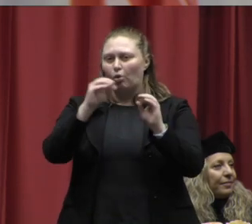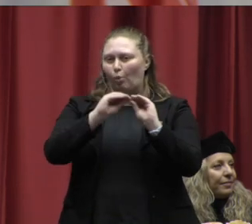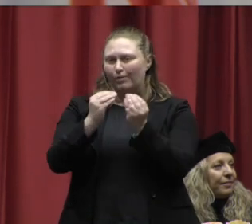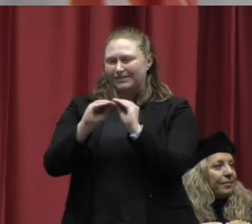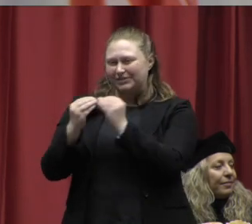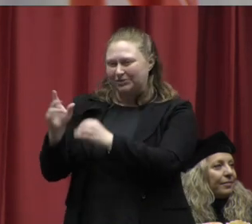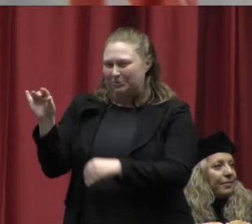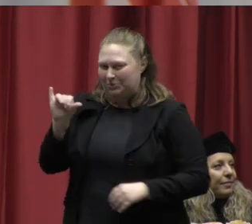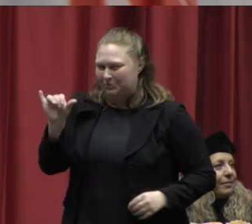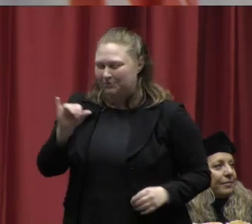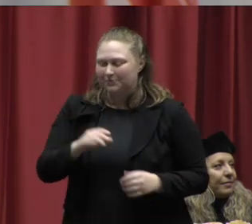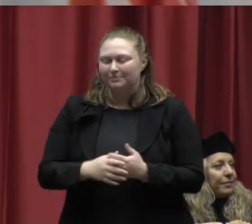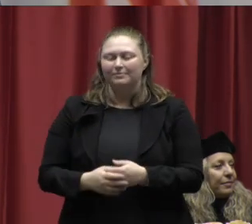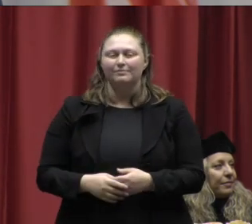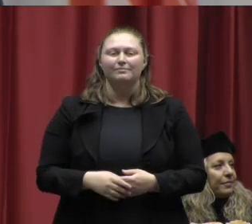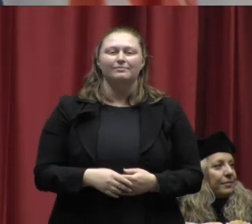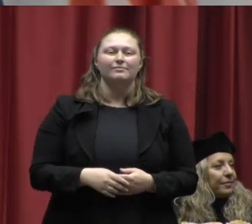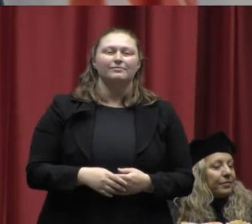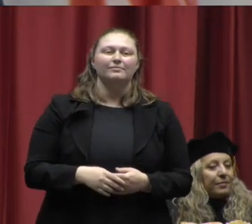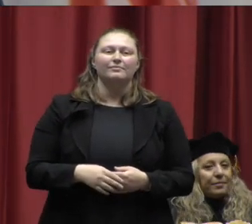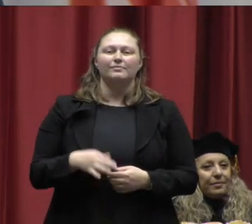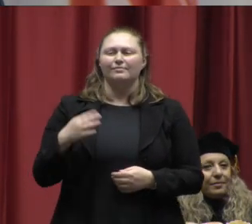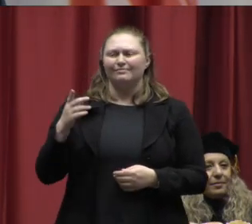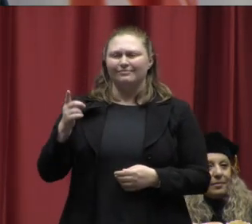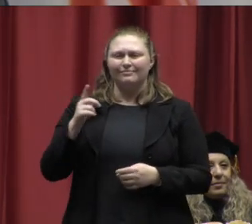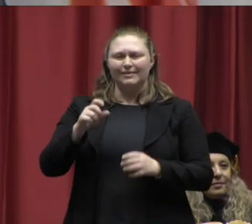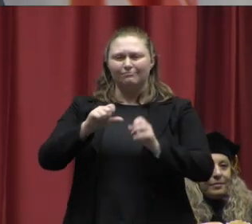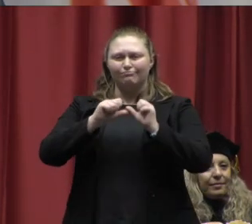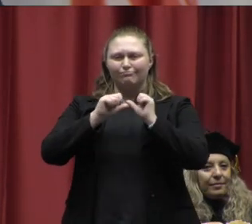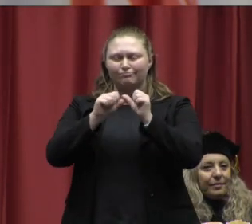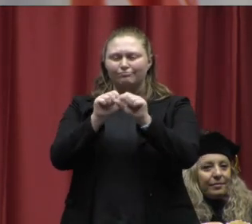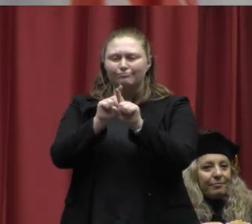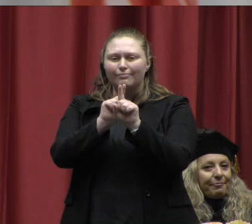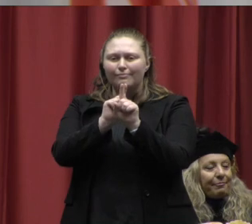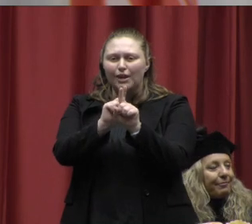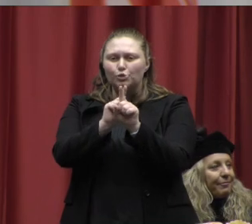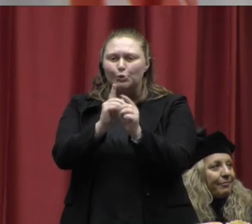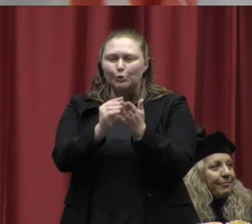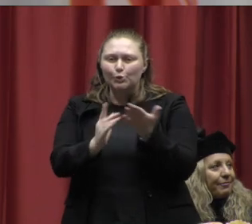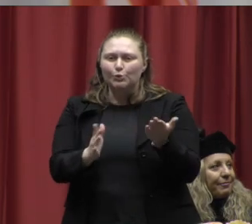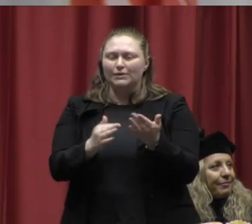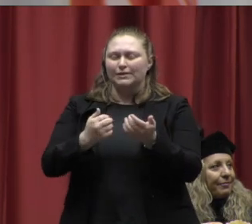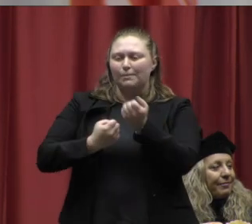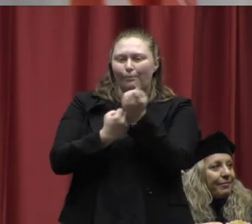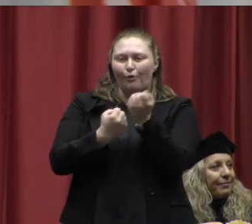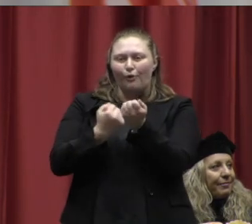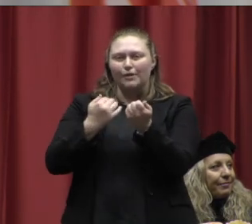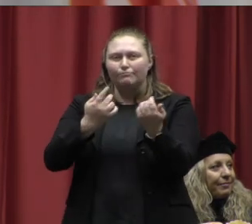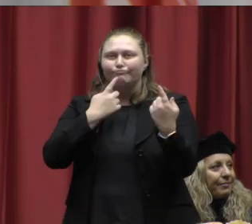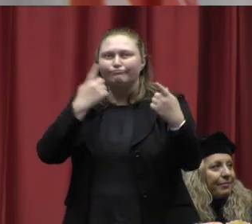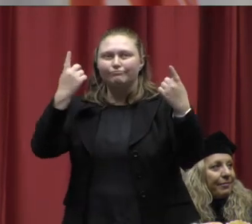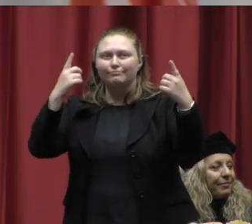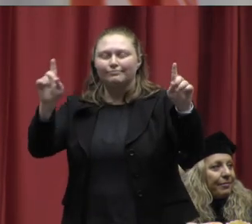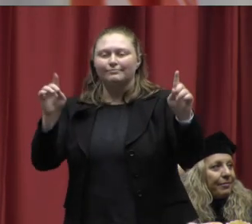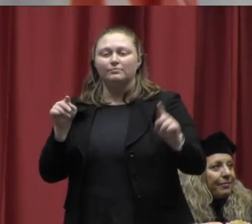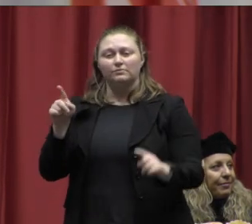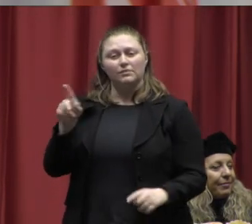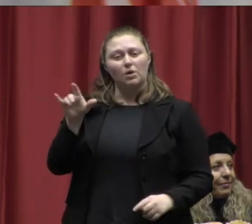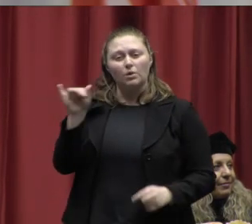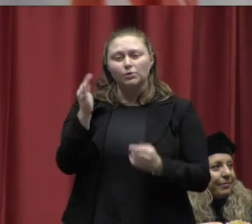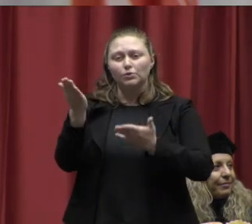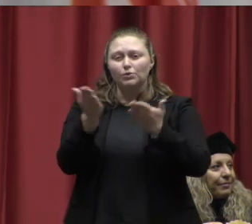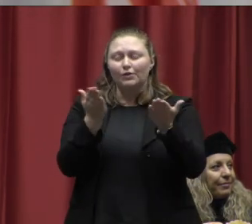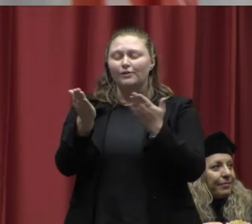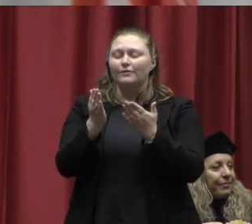organizations. Because he loves to mentor students and support them on their way to success, he has also served as